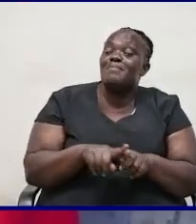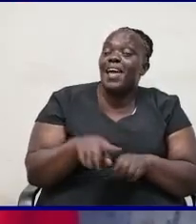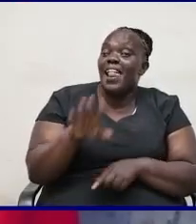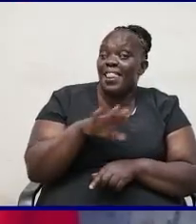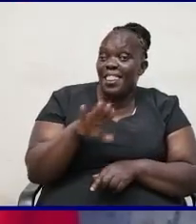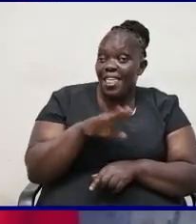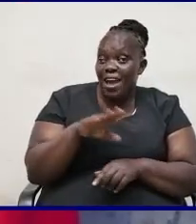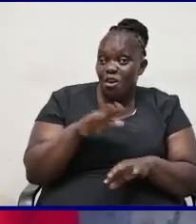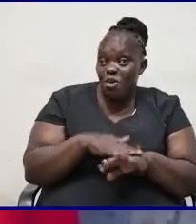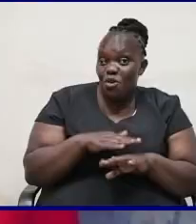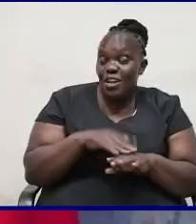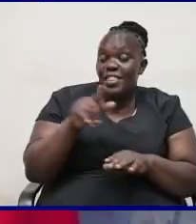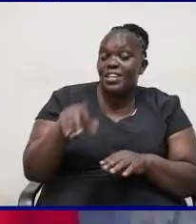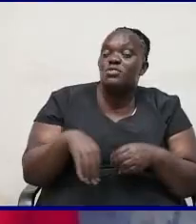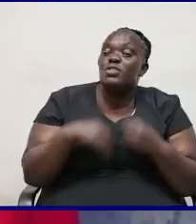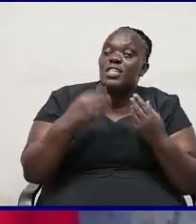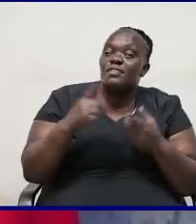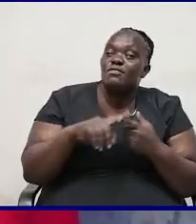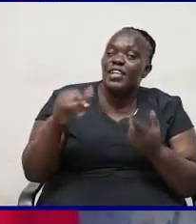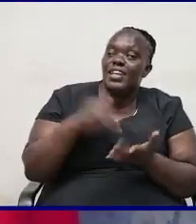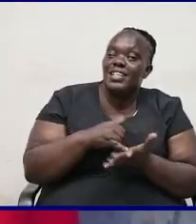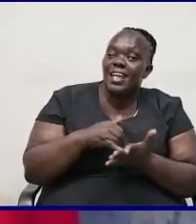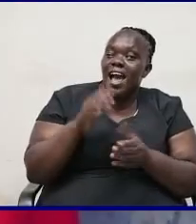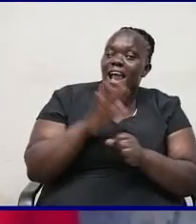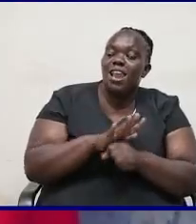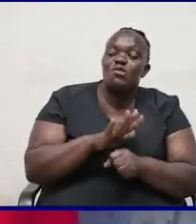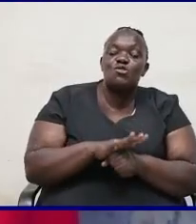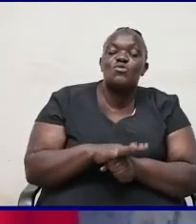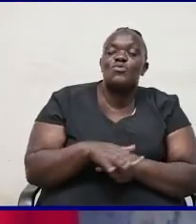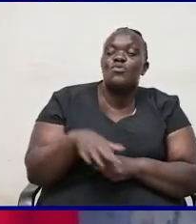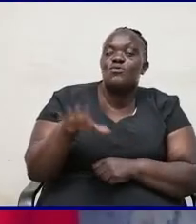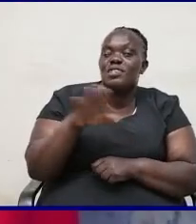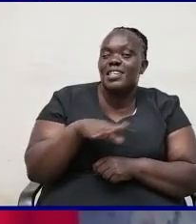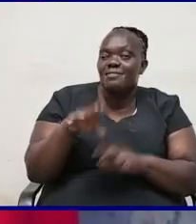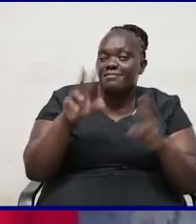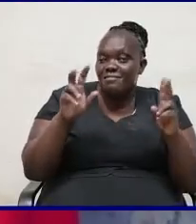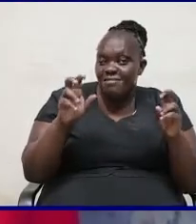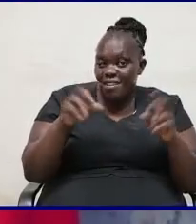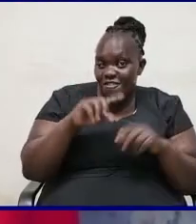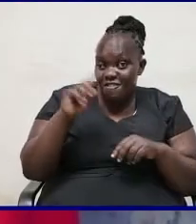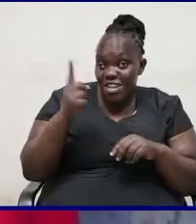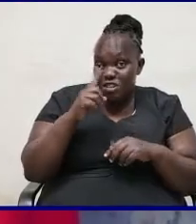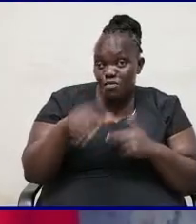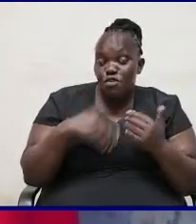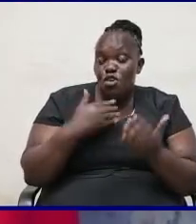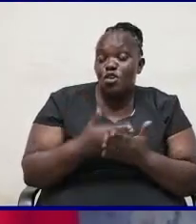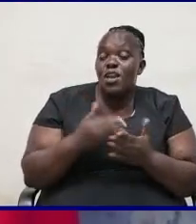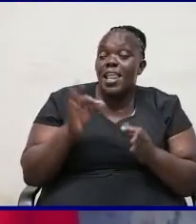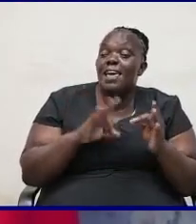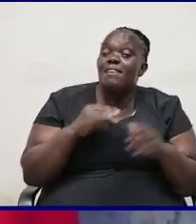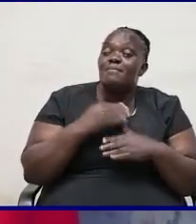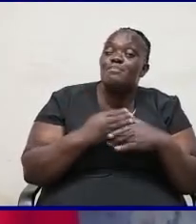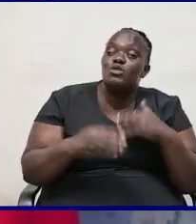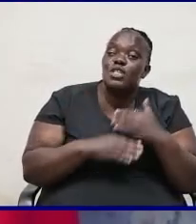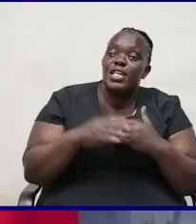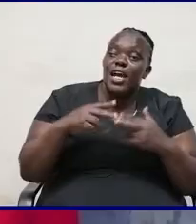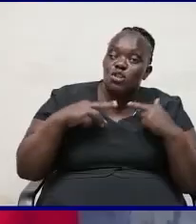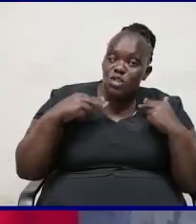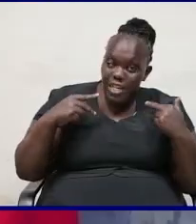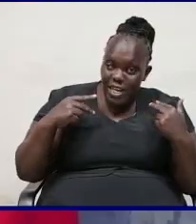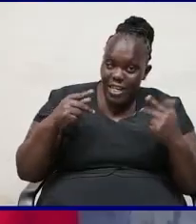incentives that we give to the investors. There are a lot of incentives. First of all, if you are building an